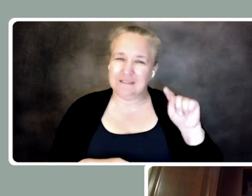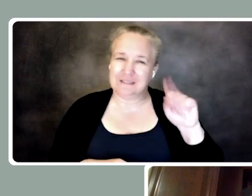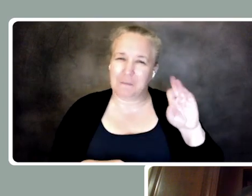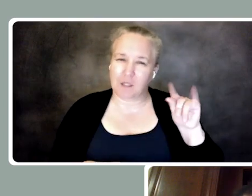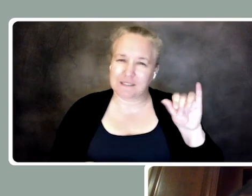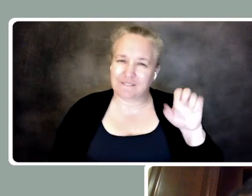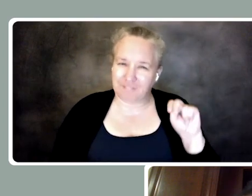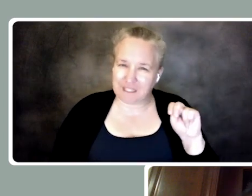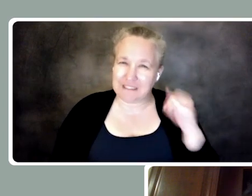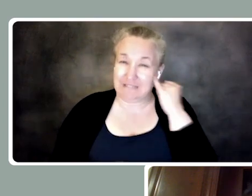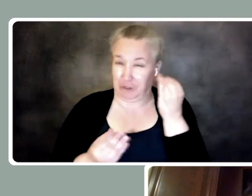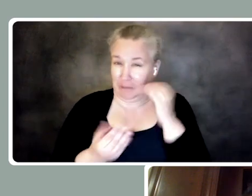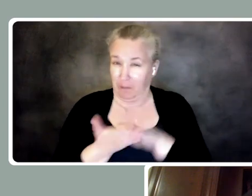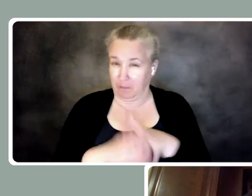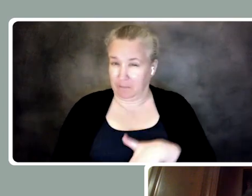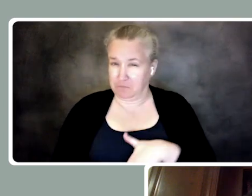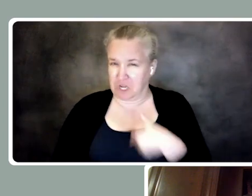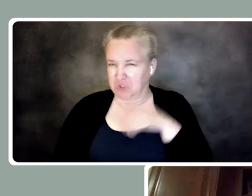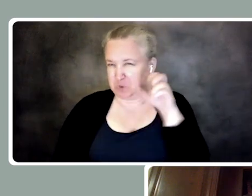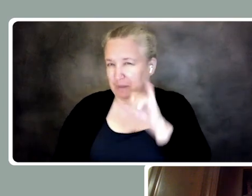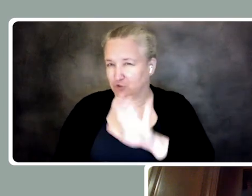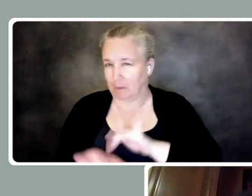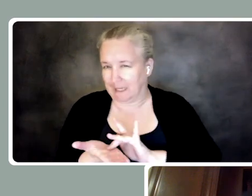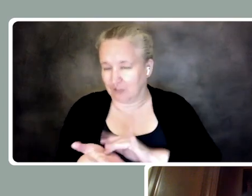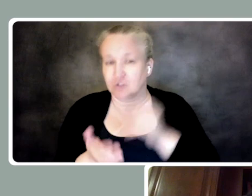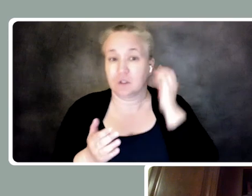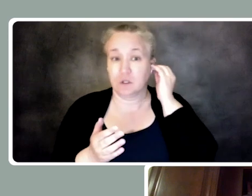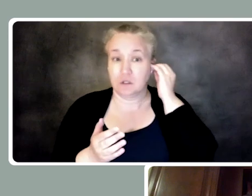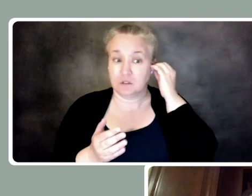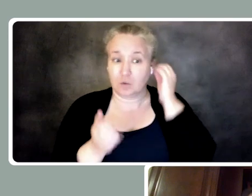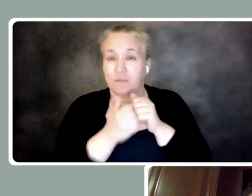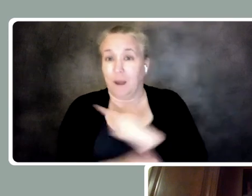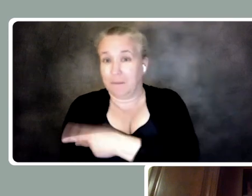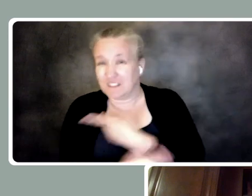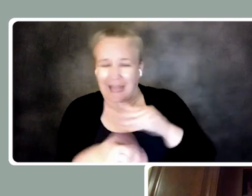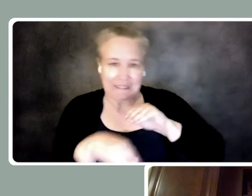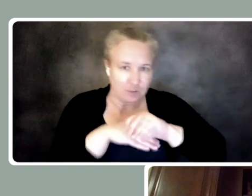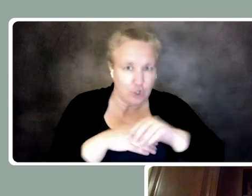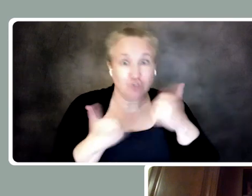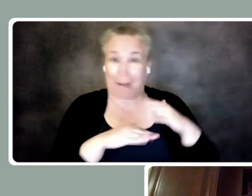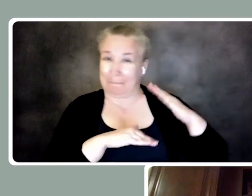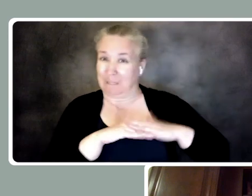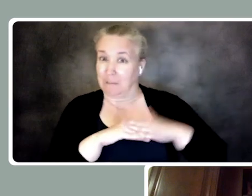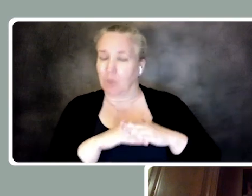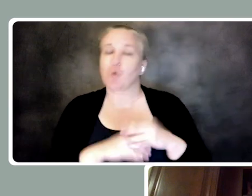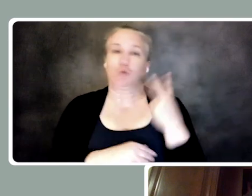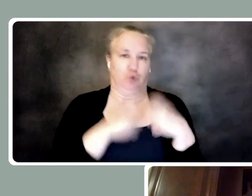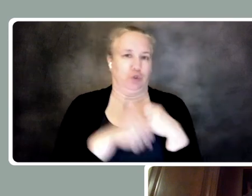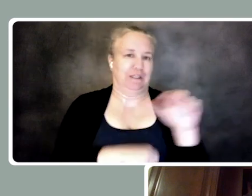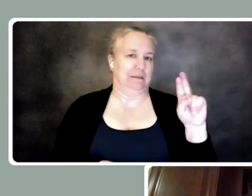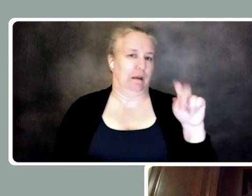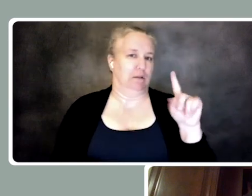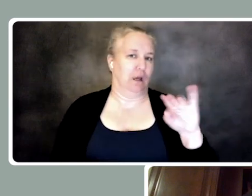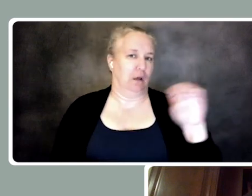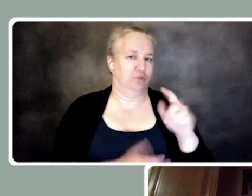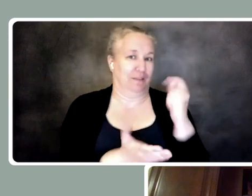thinking about getting pregnant. So I've told patients, I've counseled my patients, try to do at least bare minimum 2 years of anti-estrogen therapy, and then you